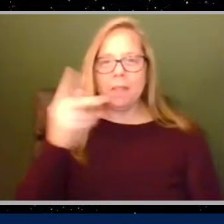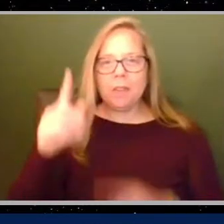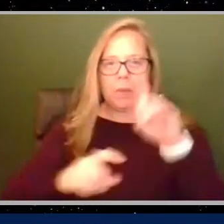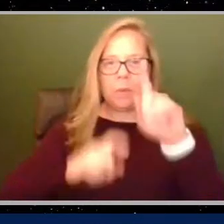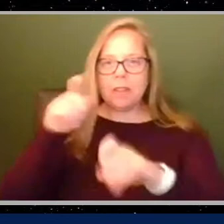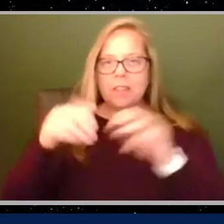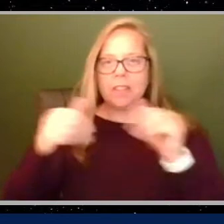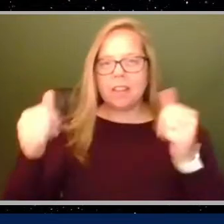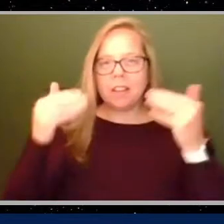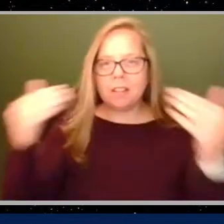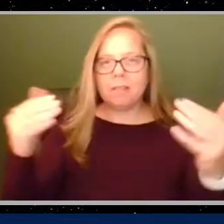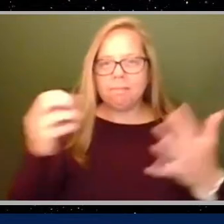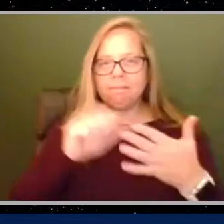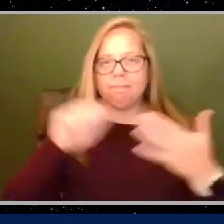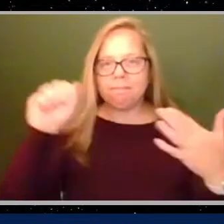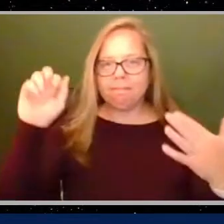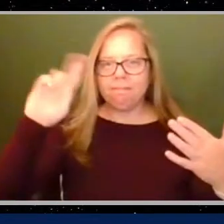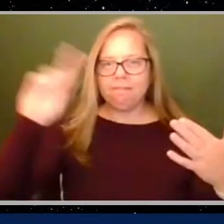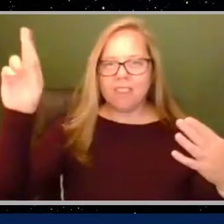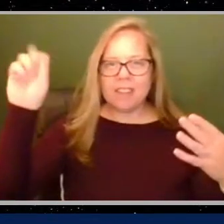Okay, good. Our interpreter's there. Okay.